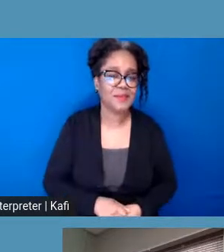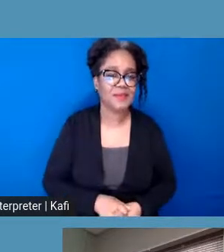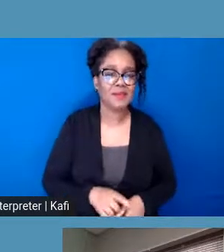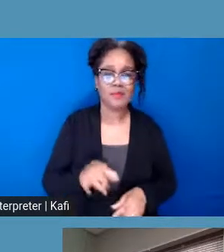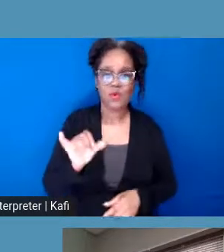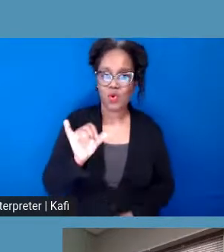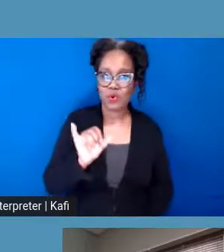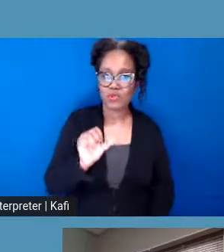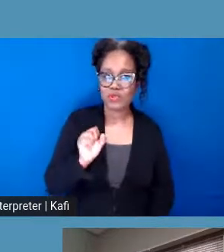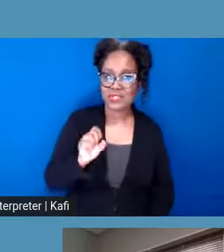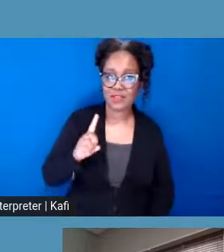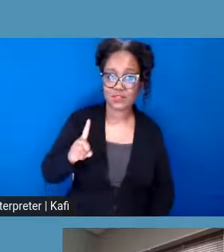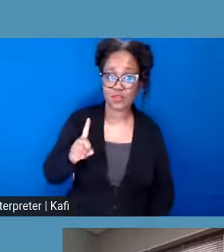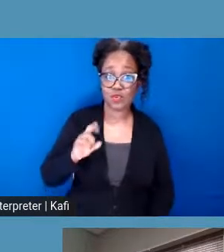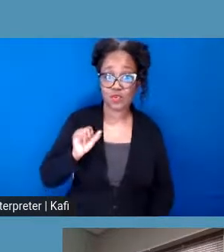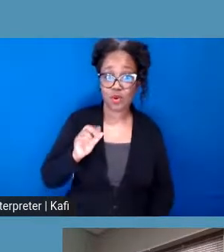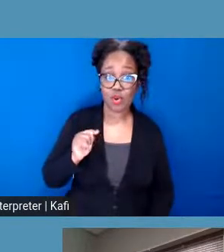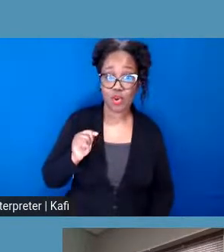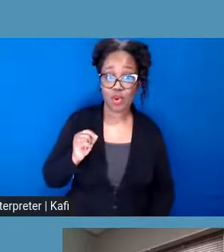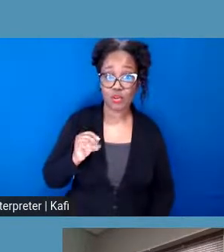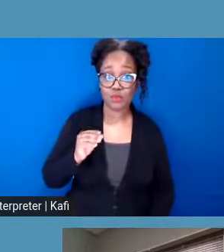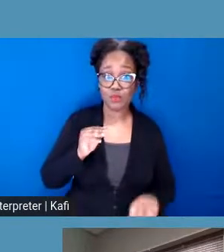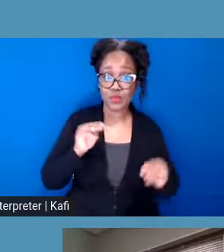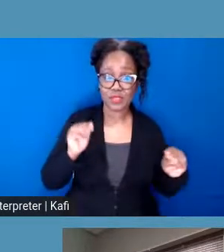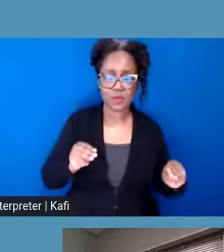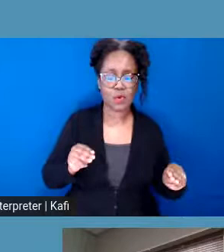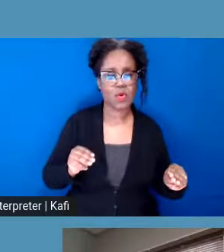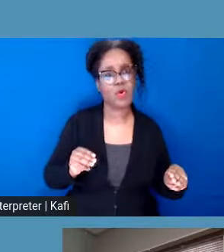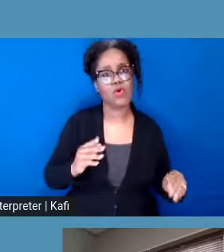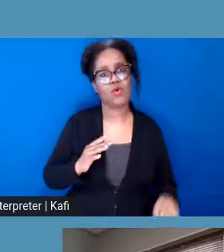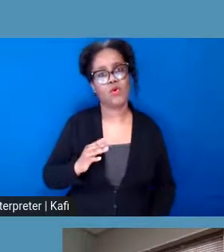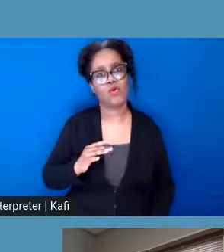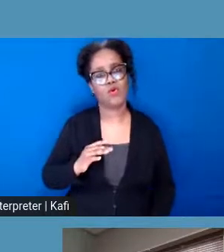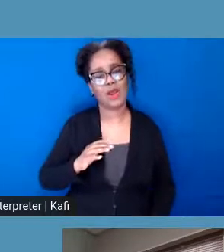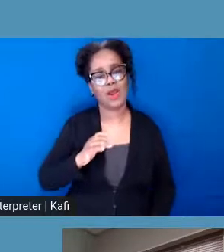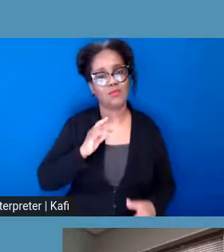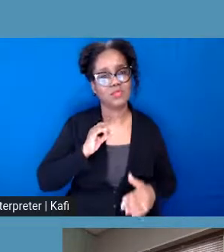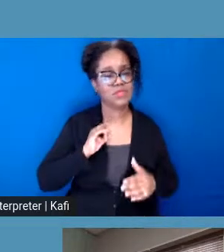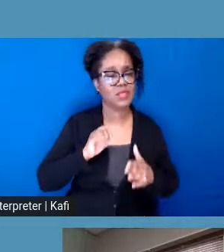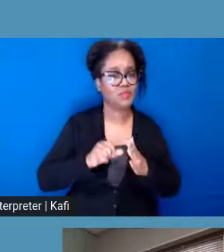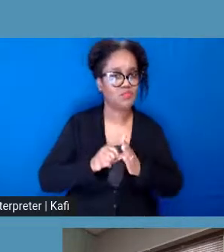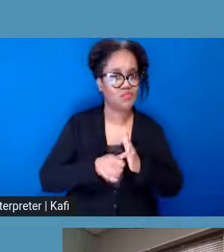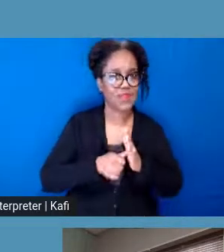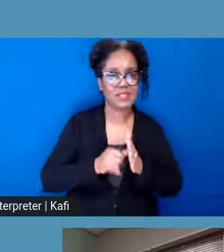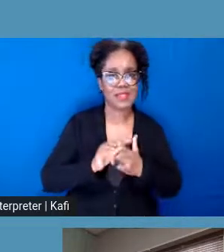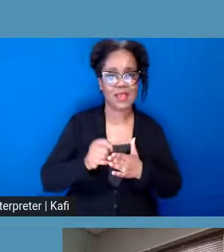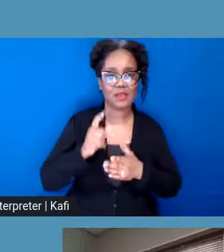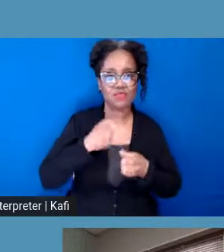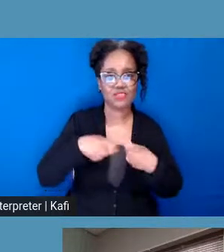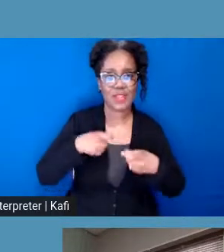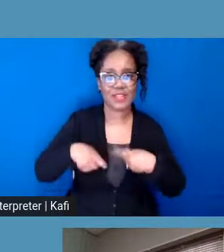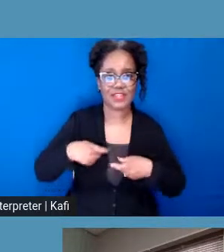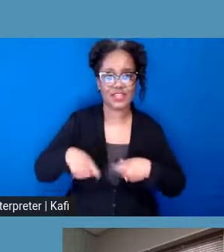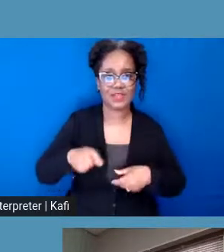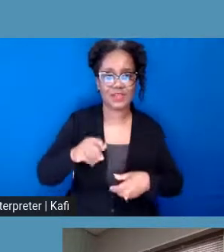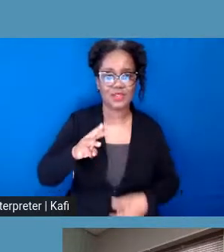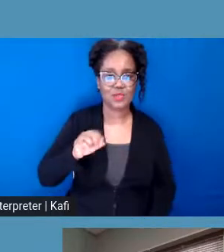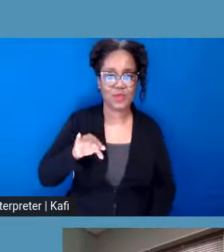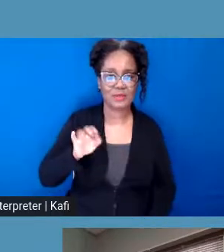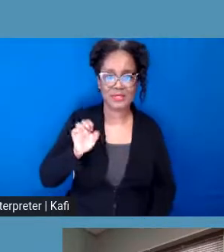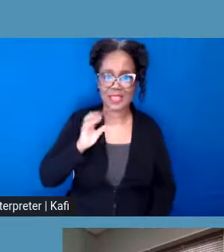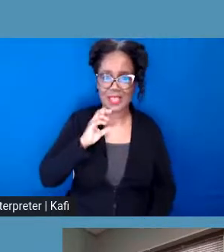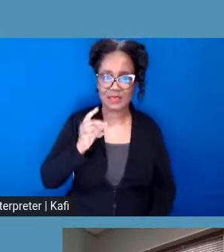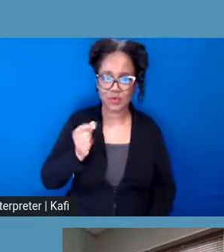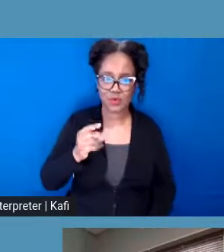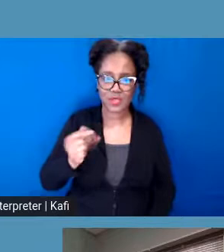Dakota Art Museum, like just being able to change your website so frequently. I would have loved that. Like if you don't have the website infrastructure in place or